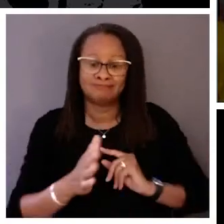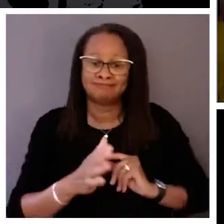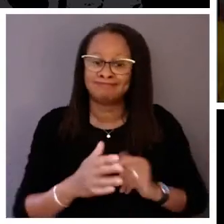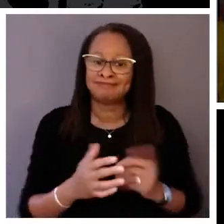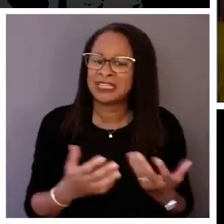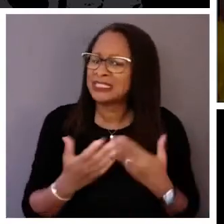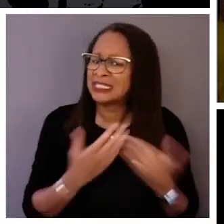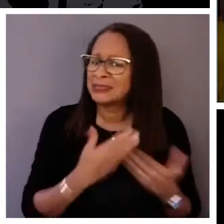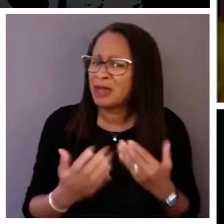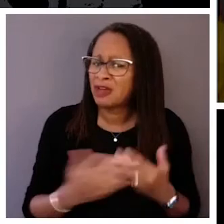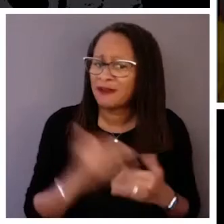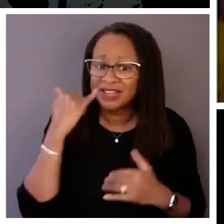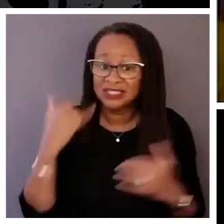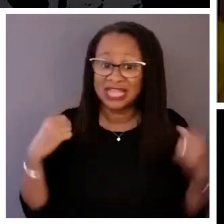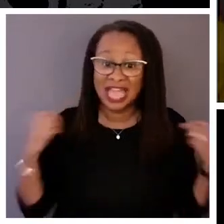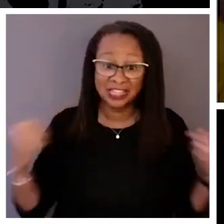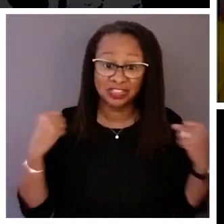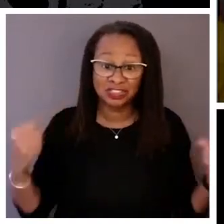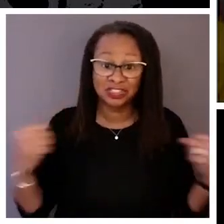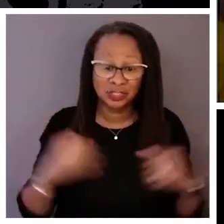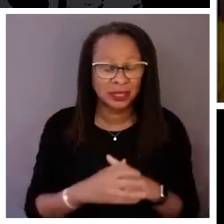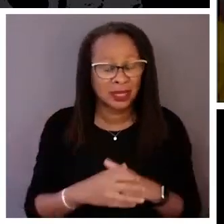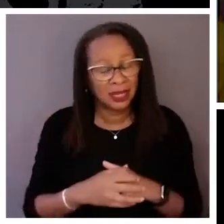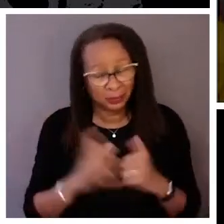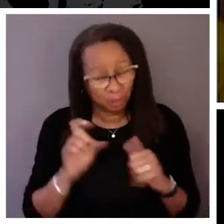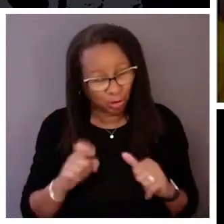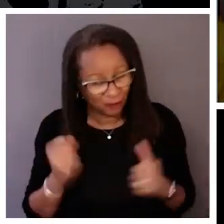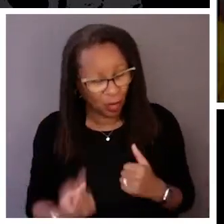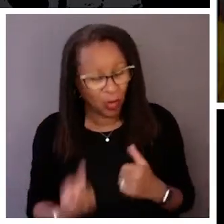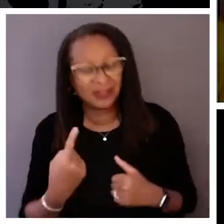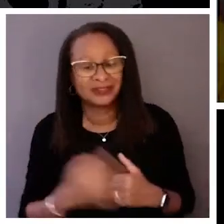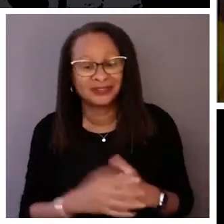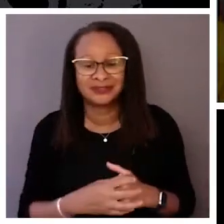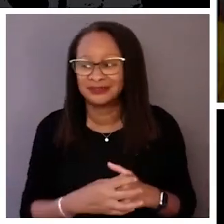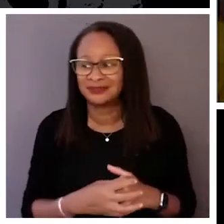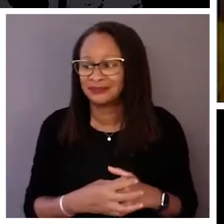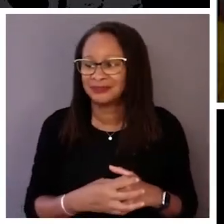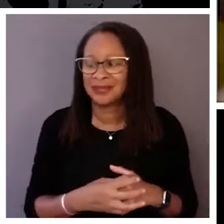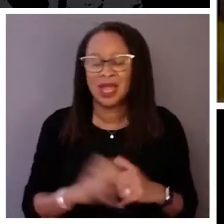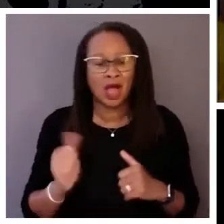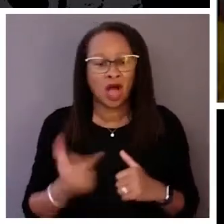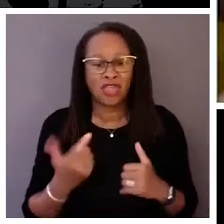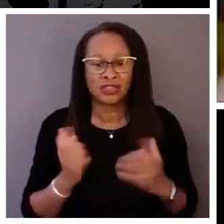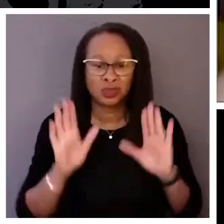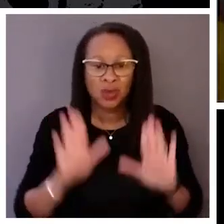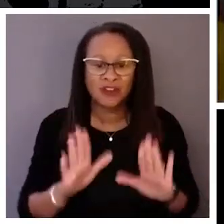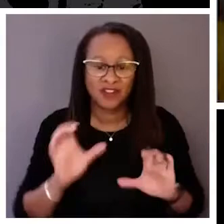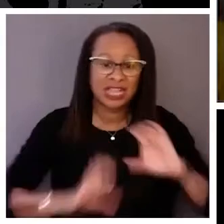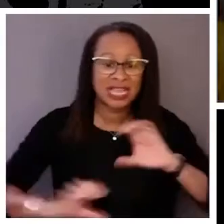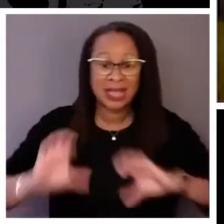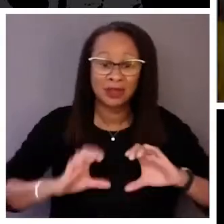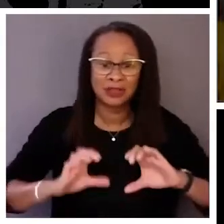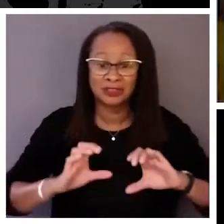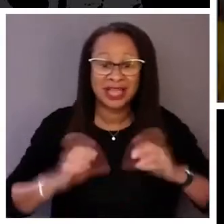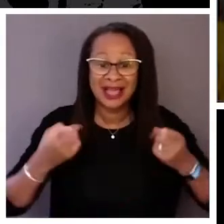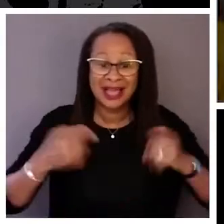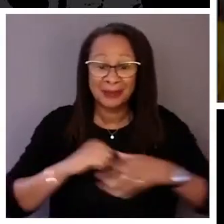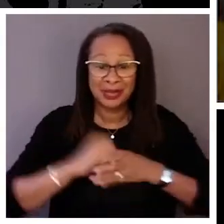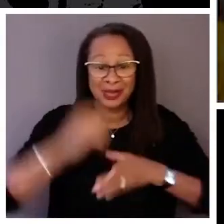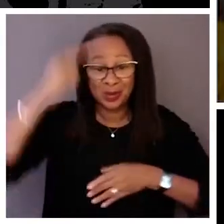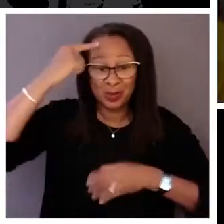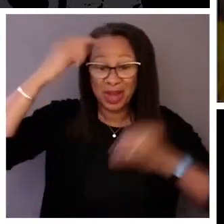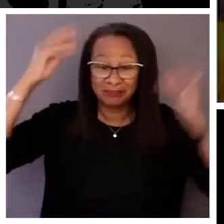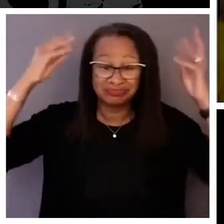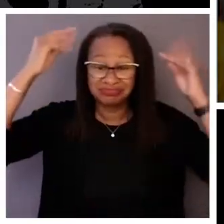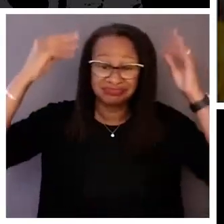yourself, whether that's exercise, which I'm sure everyone can, you know, all those wonderful chemicals that go off in your